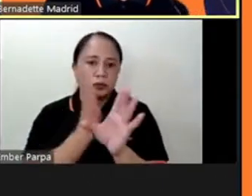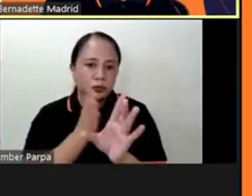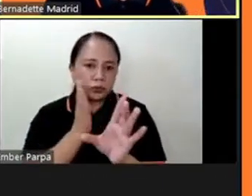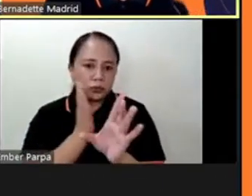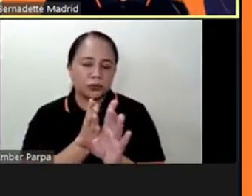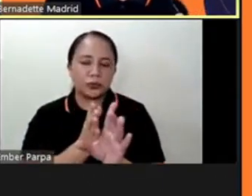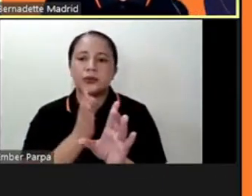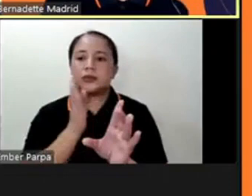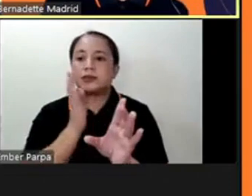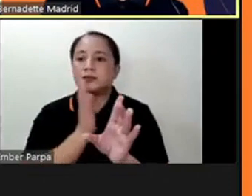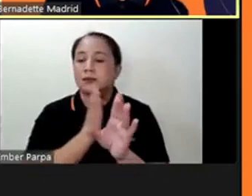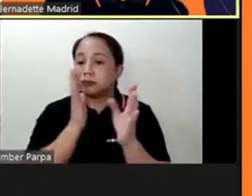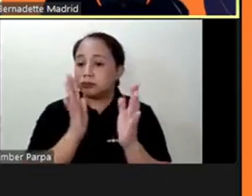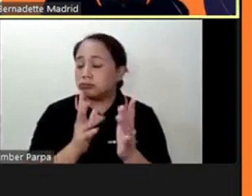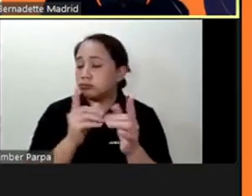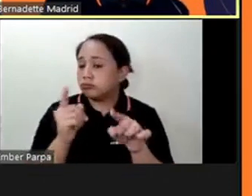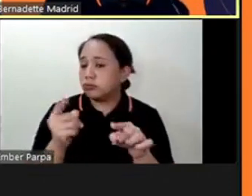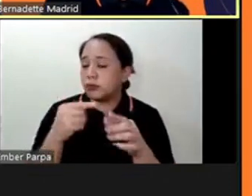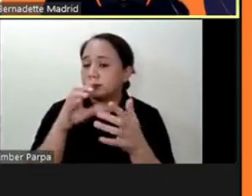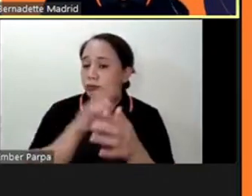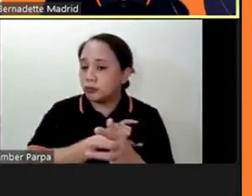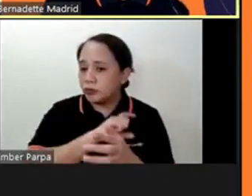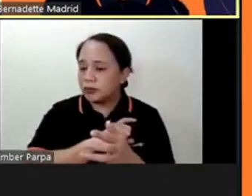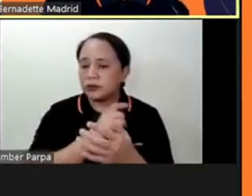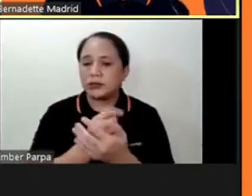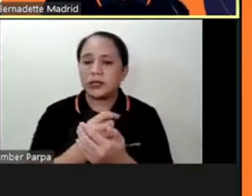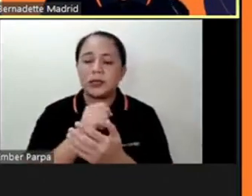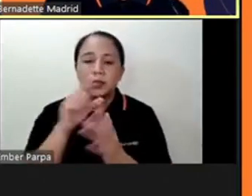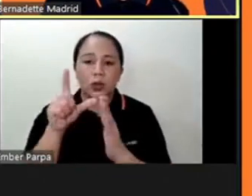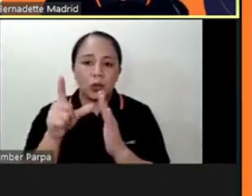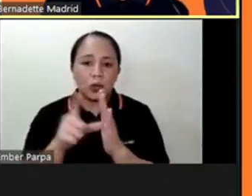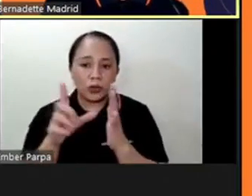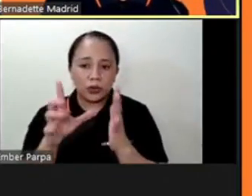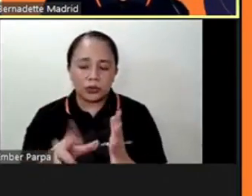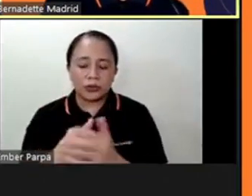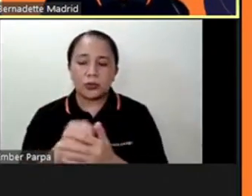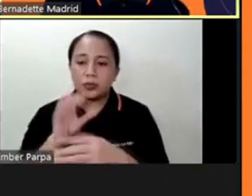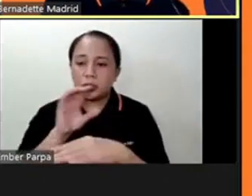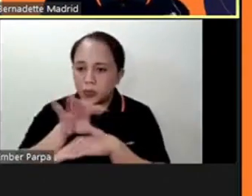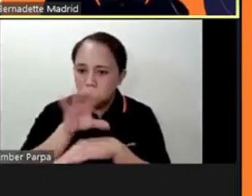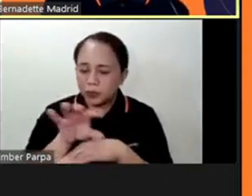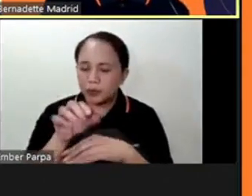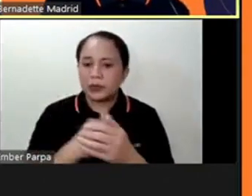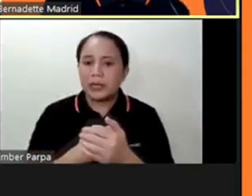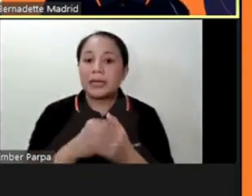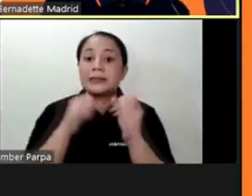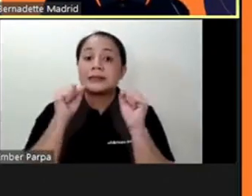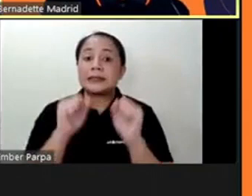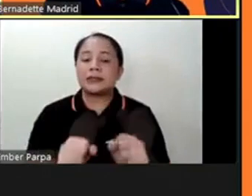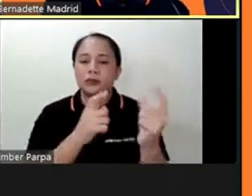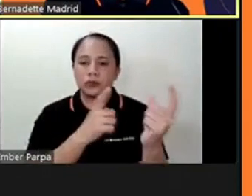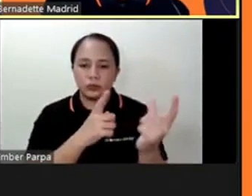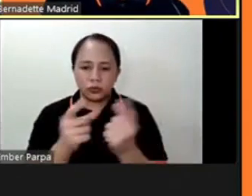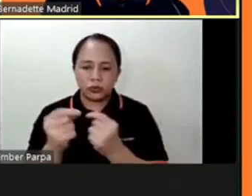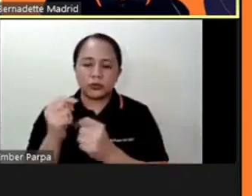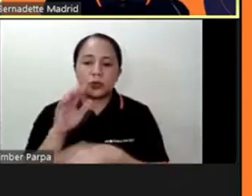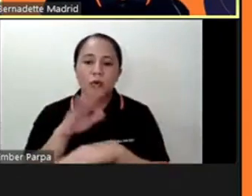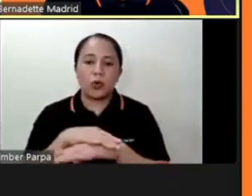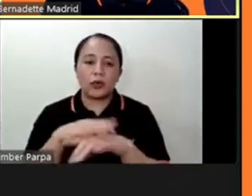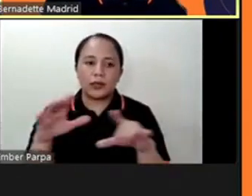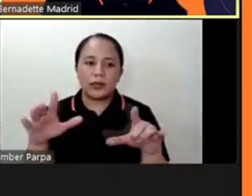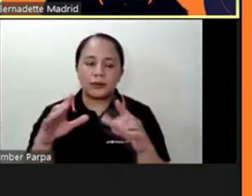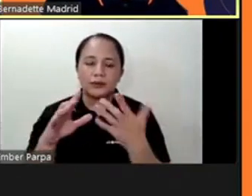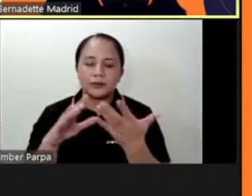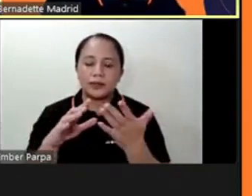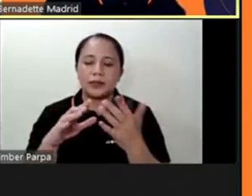psychiatrist, the police, okay, and lawyer consultation can be done through